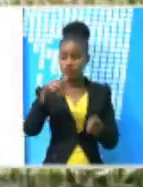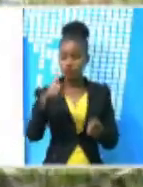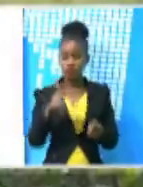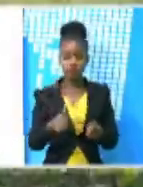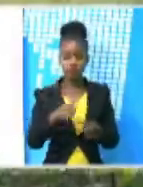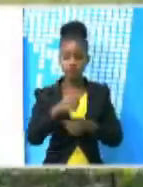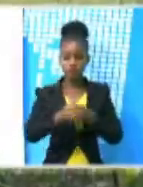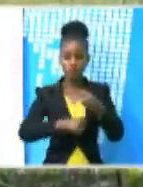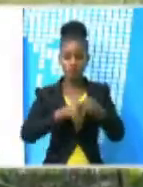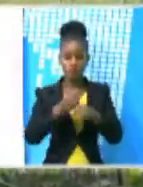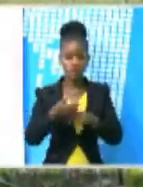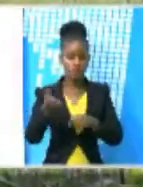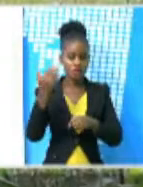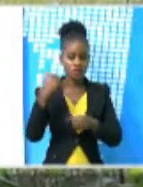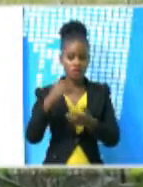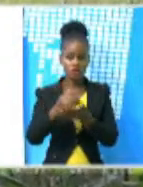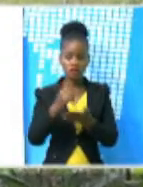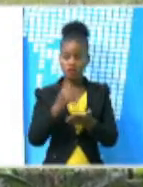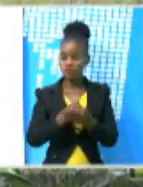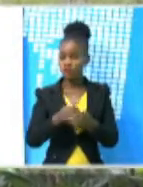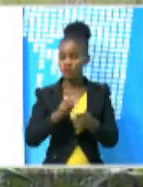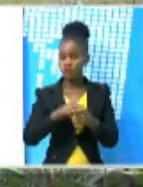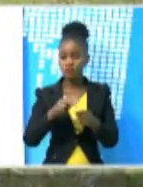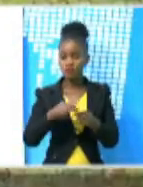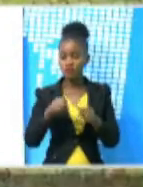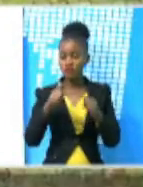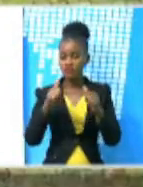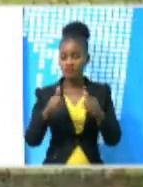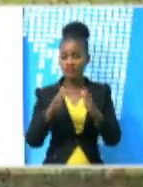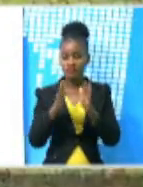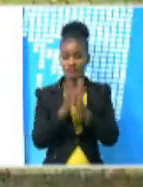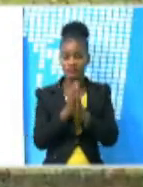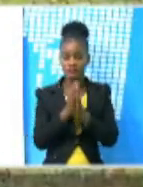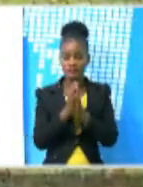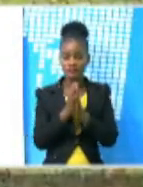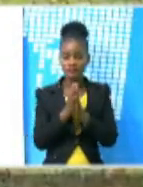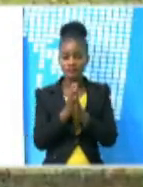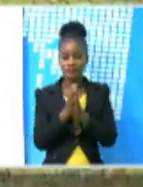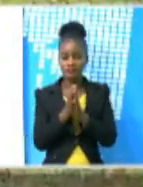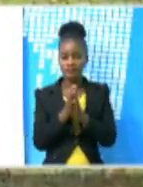the previous seasons because of the use of fertilizers.